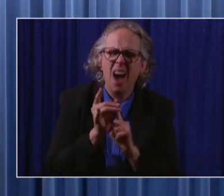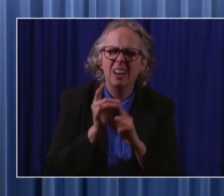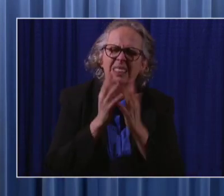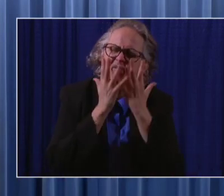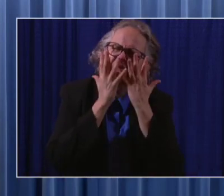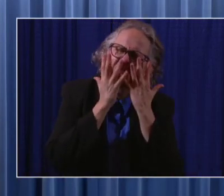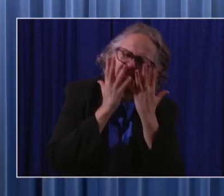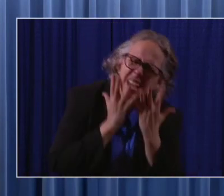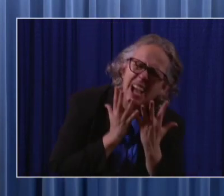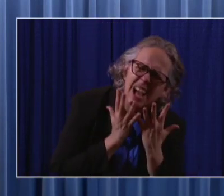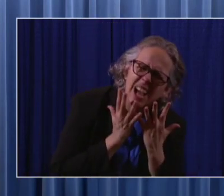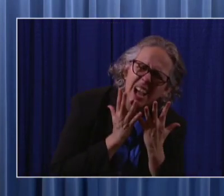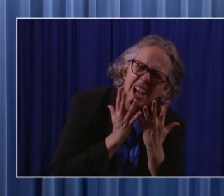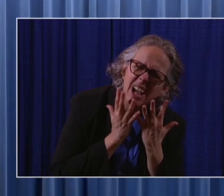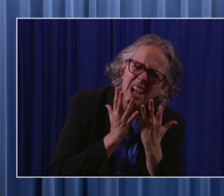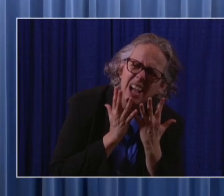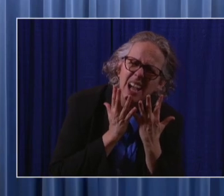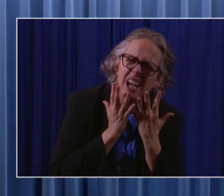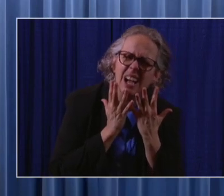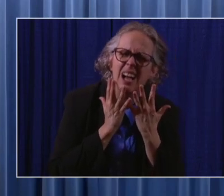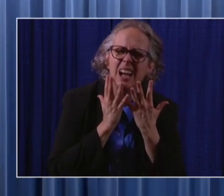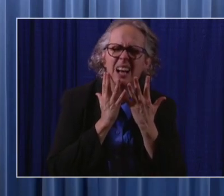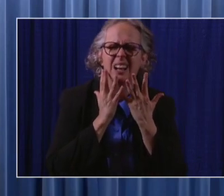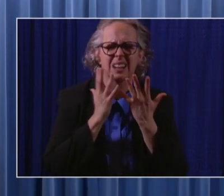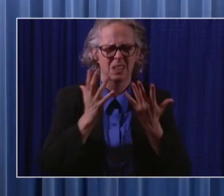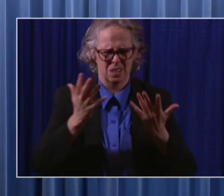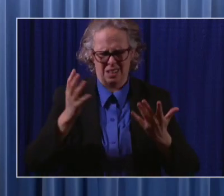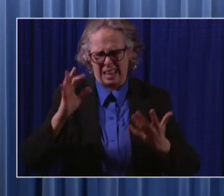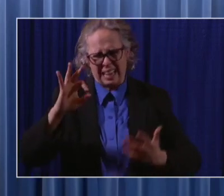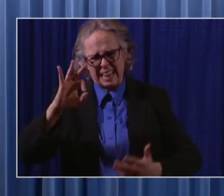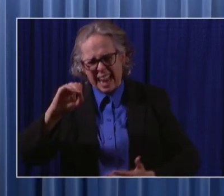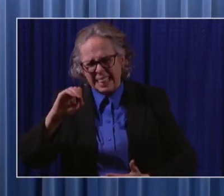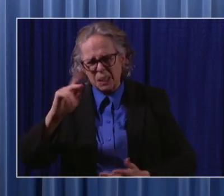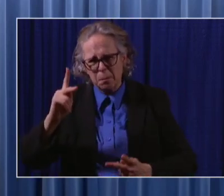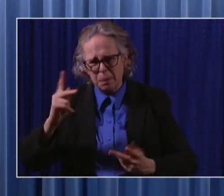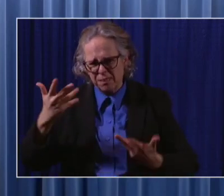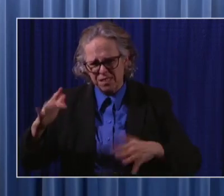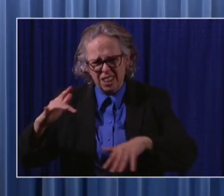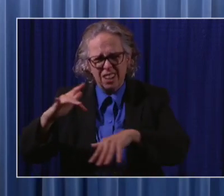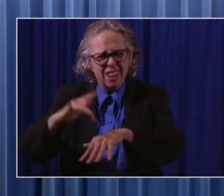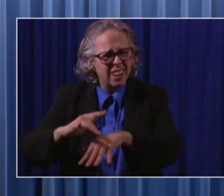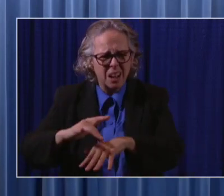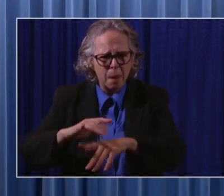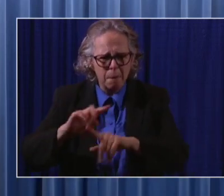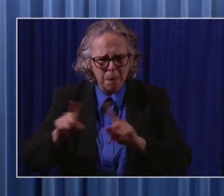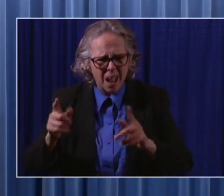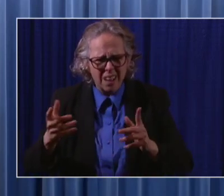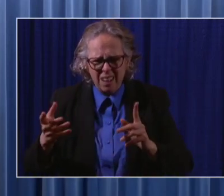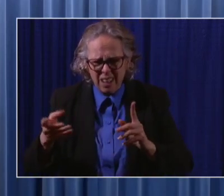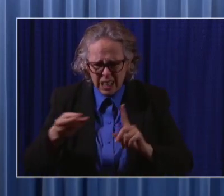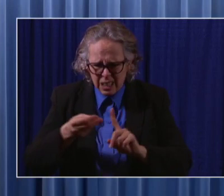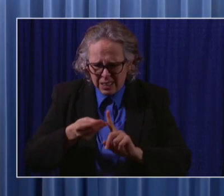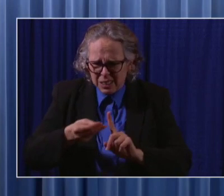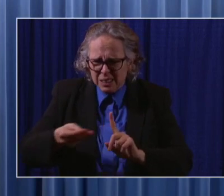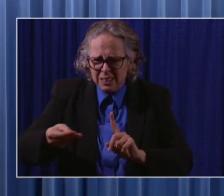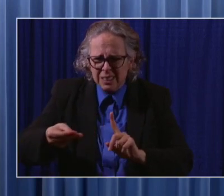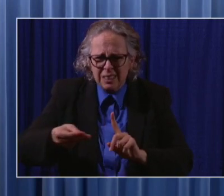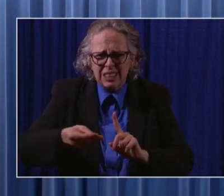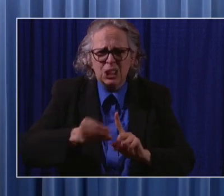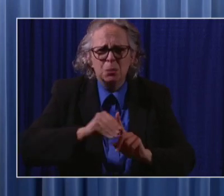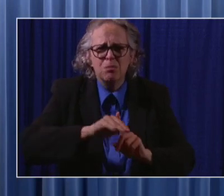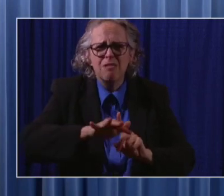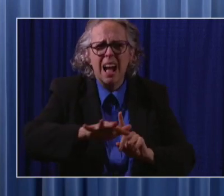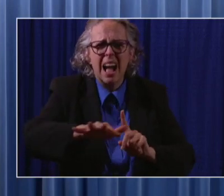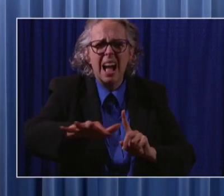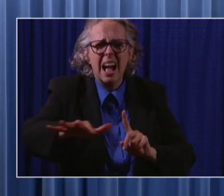winery. But that's how this spreads. What are we seeing now? What we're now seeing is what we call secondary